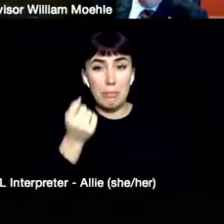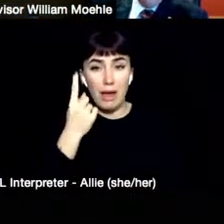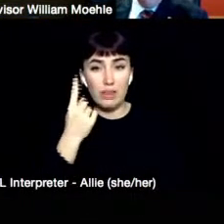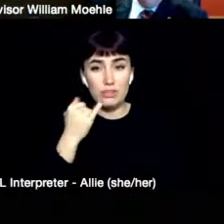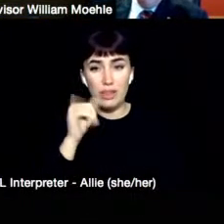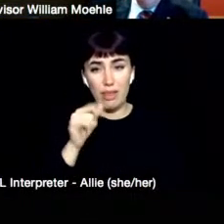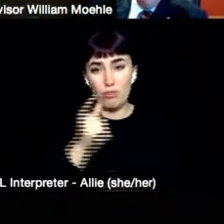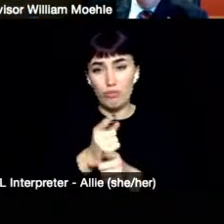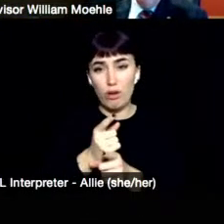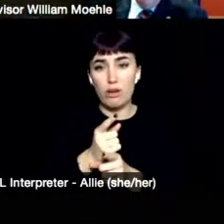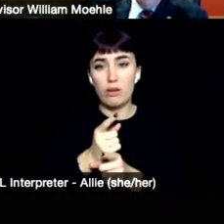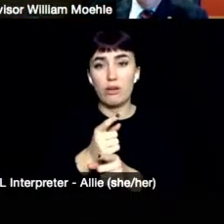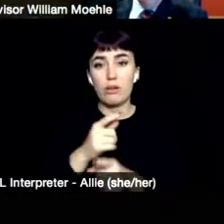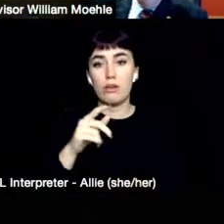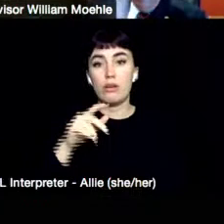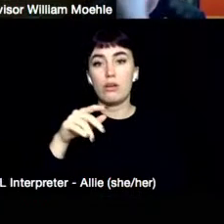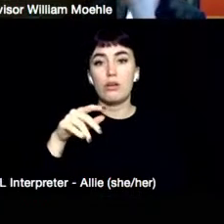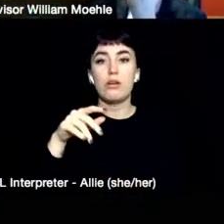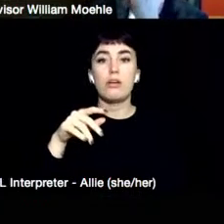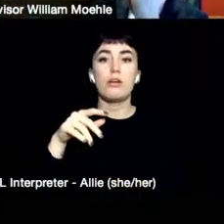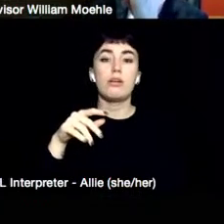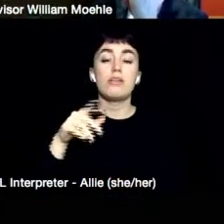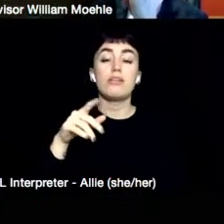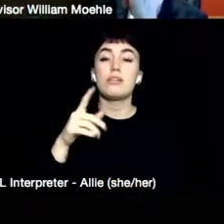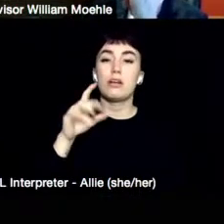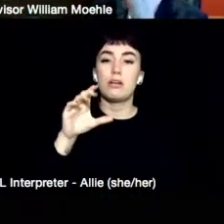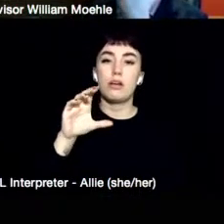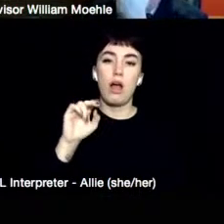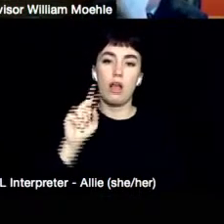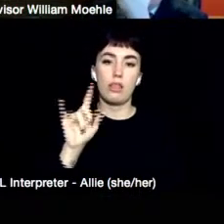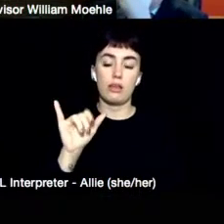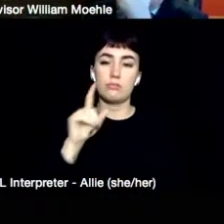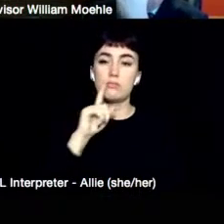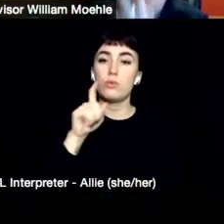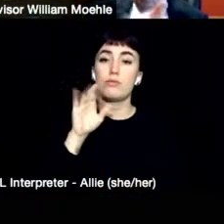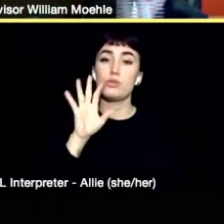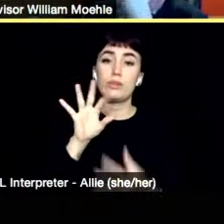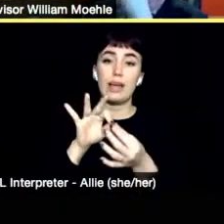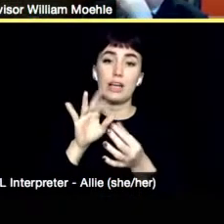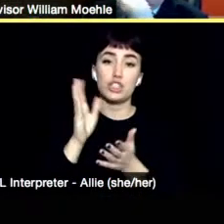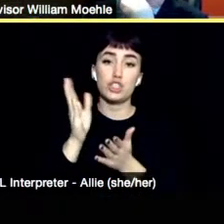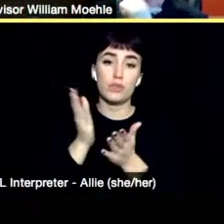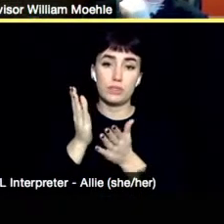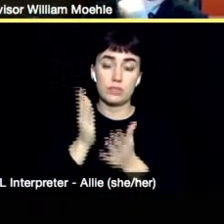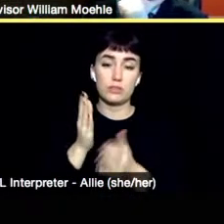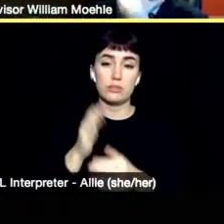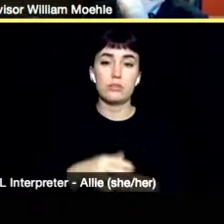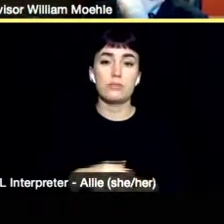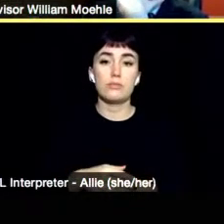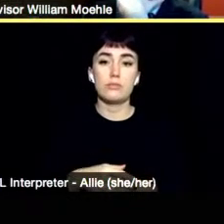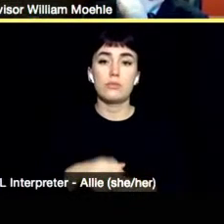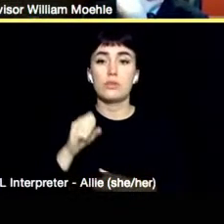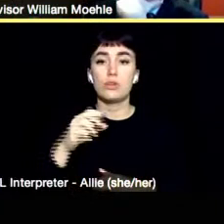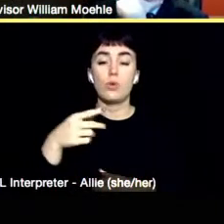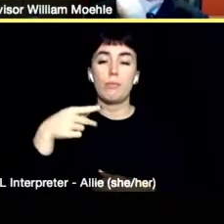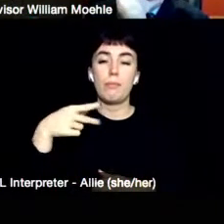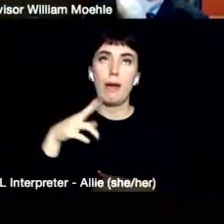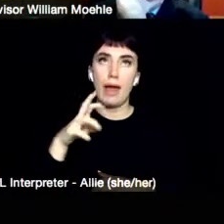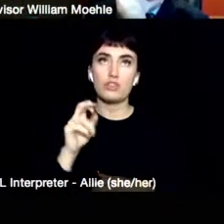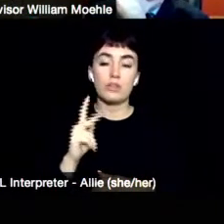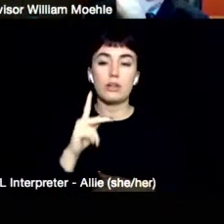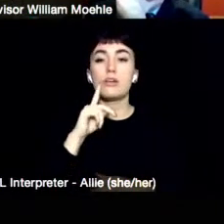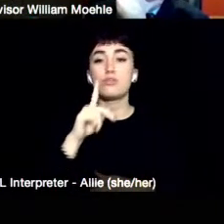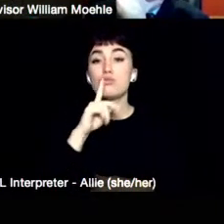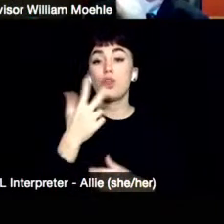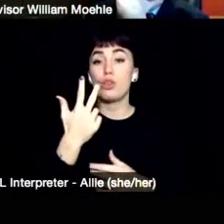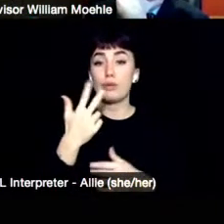right? There's just one more. It's we do need to connect up the services. So yeah. So it's really 3 separate